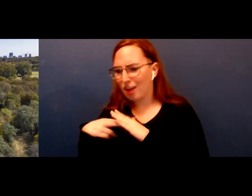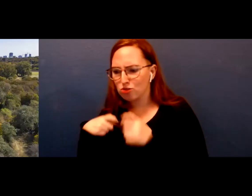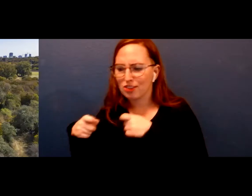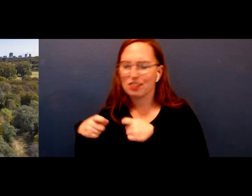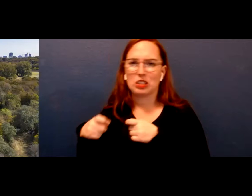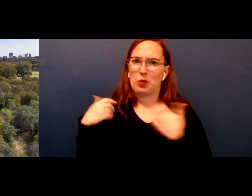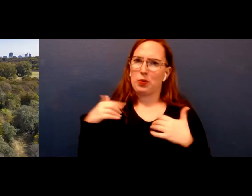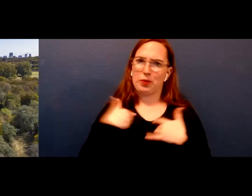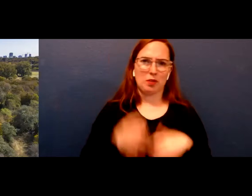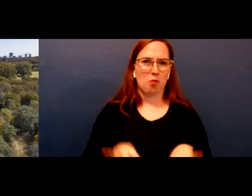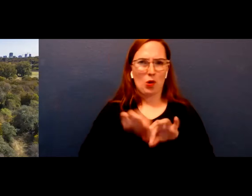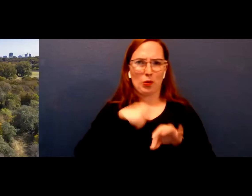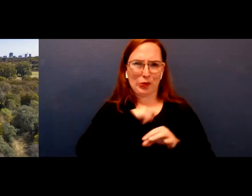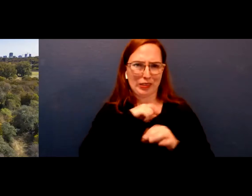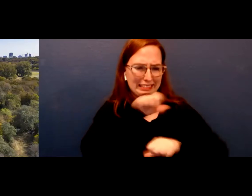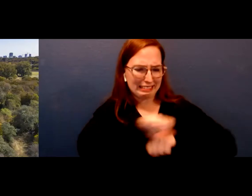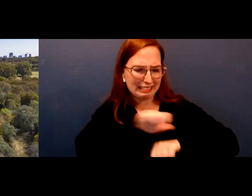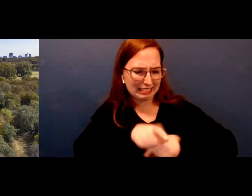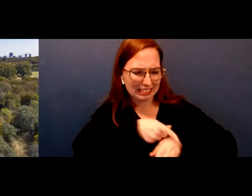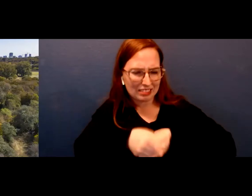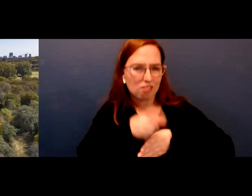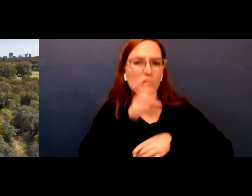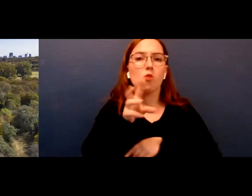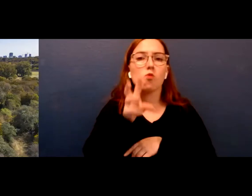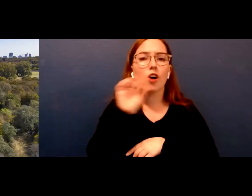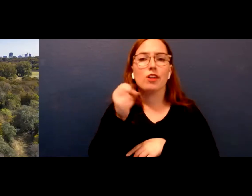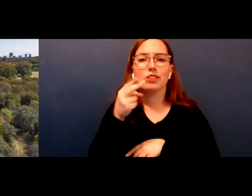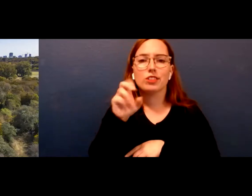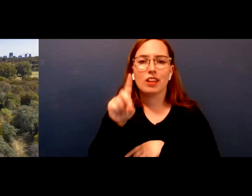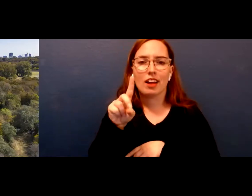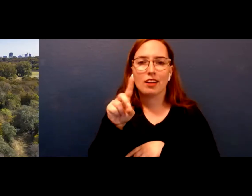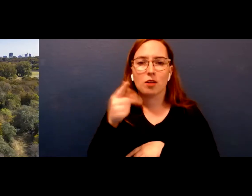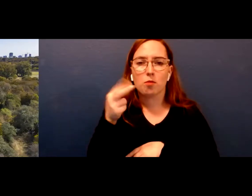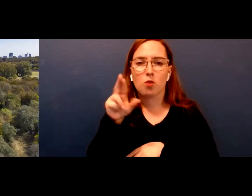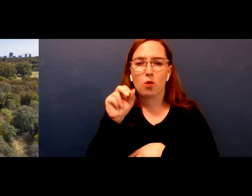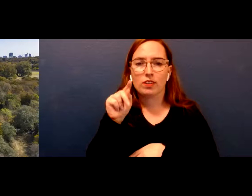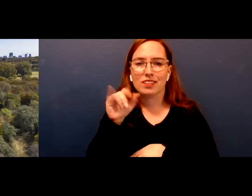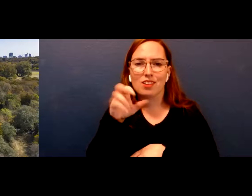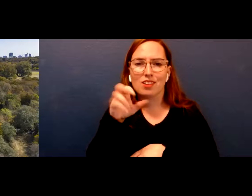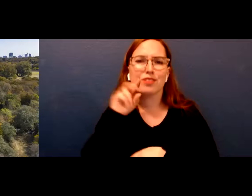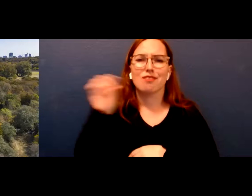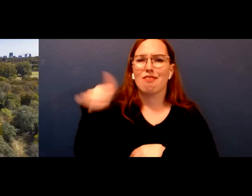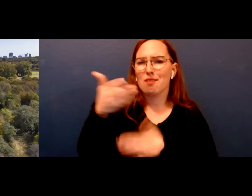watershed protection and other departments with the city, but that is something that we're studying.